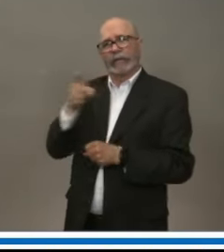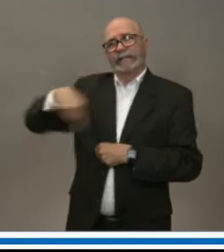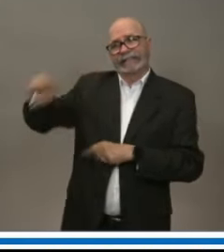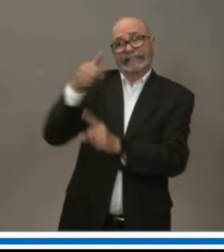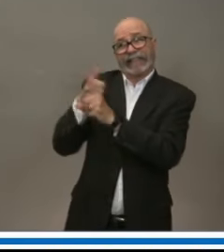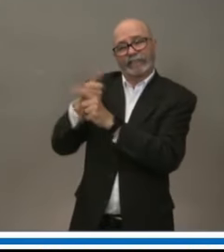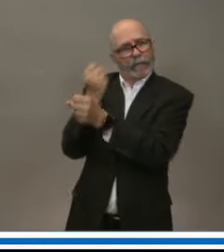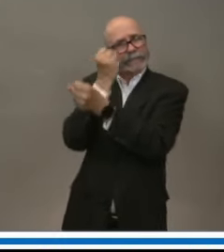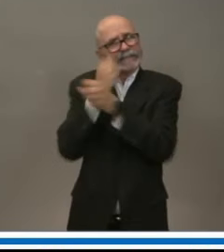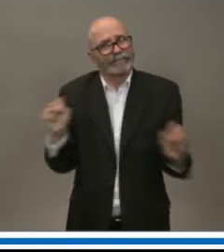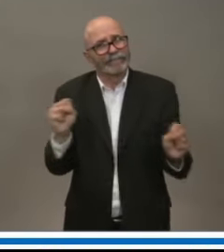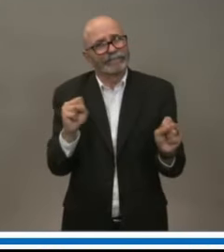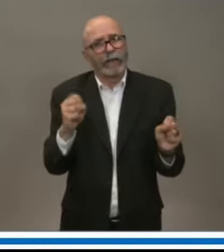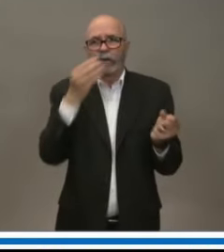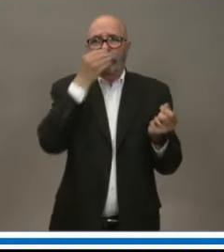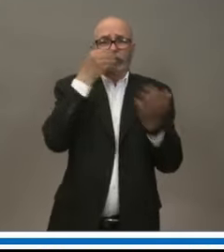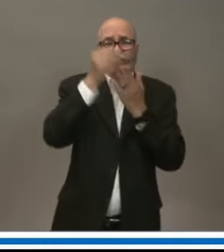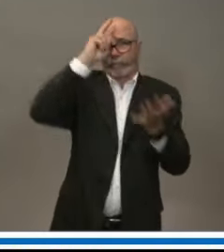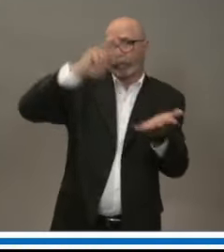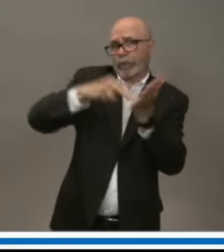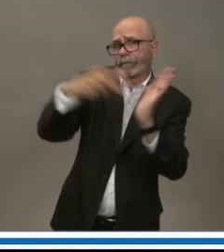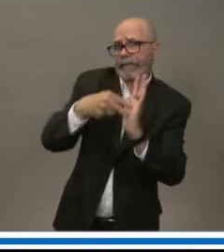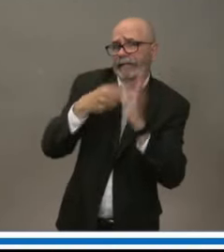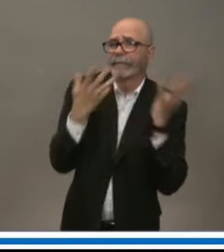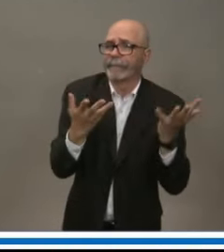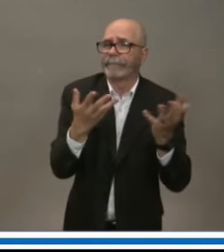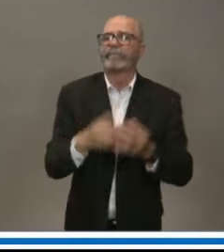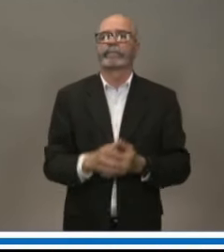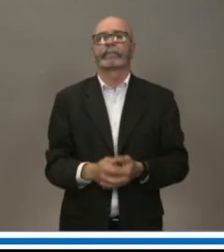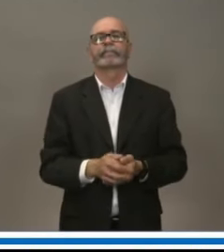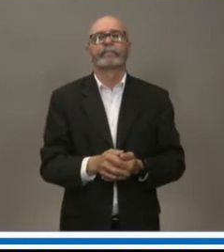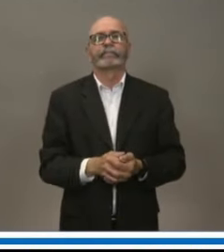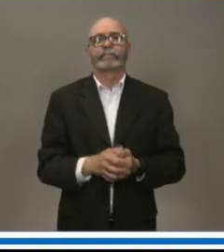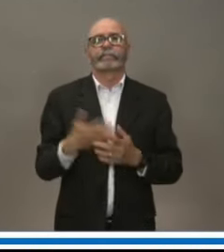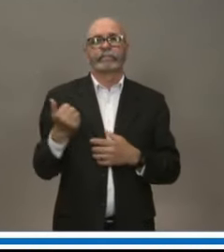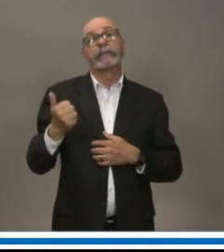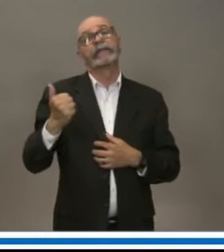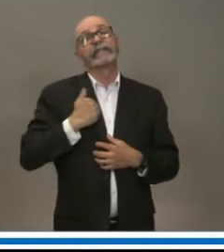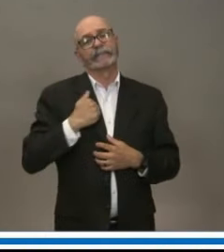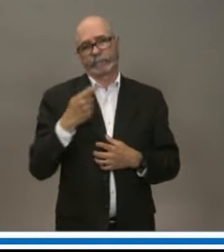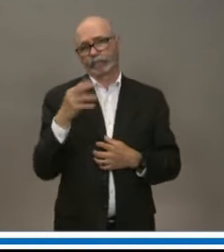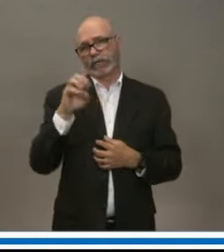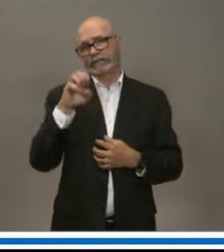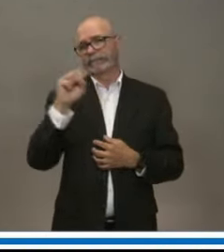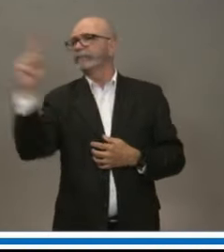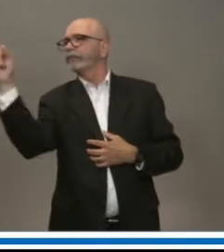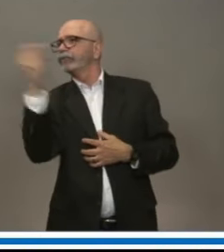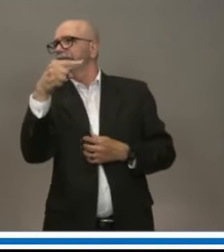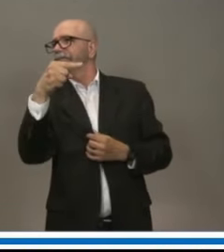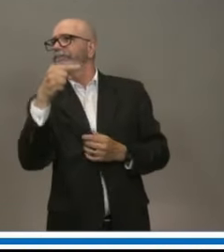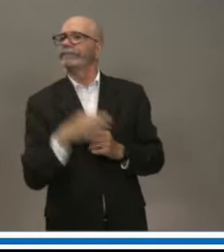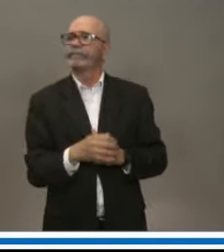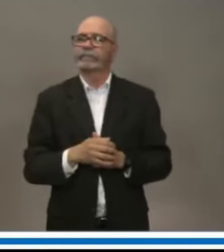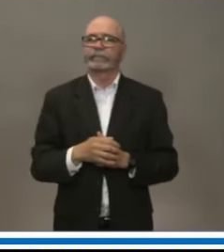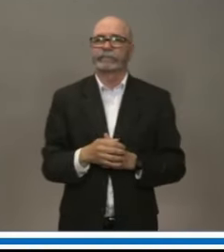in their community. Next, we'll go to Keith Doucette from the Canadian Press. Go ahead, Keith. Good afternoon, Dr. Strang. I